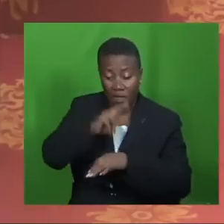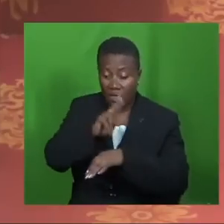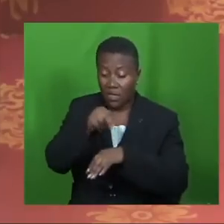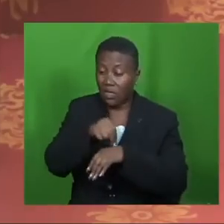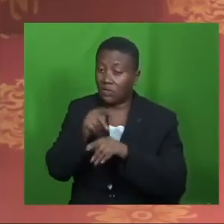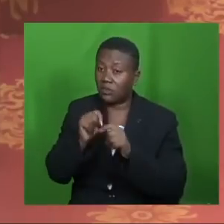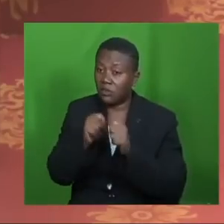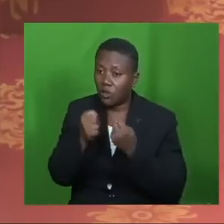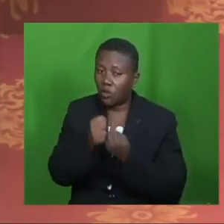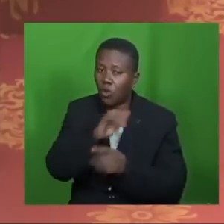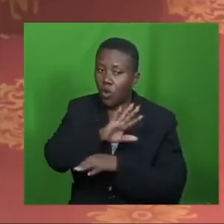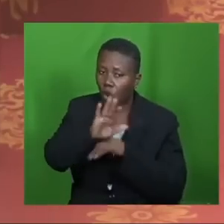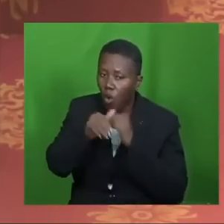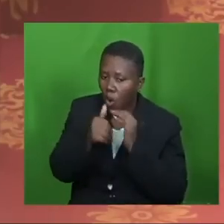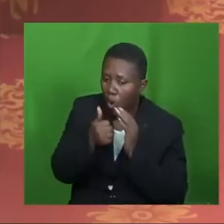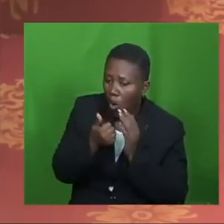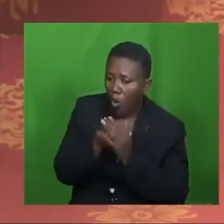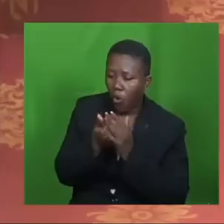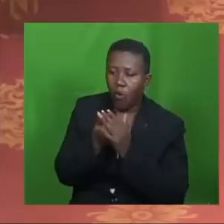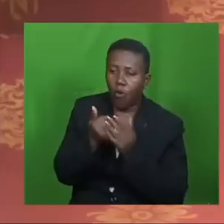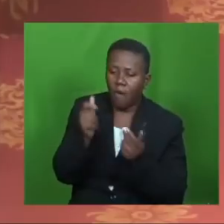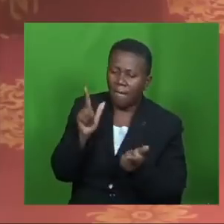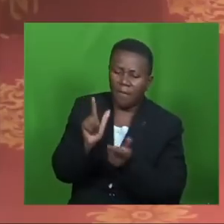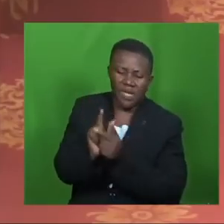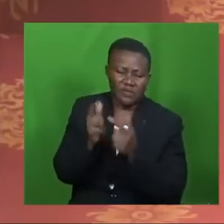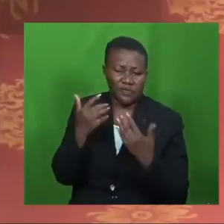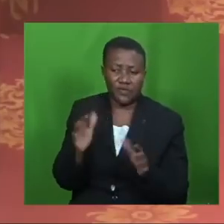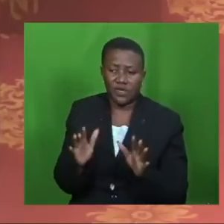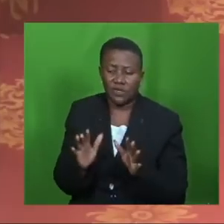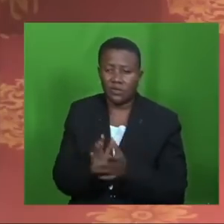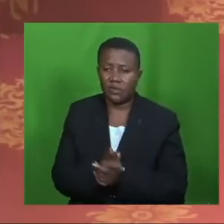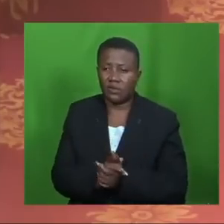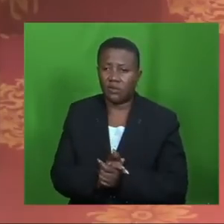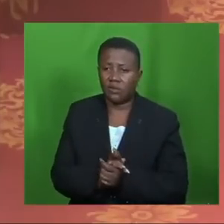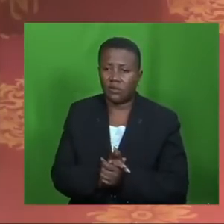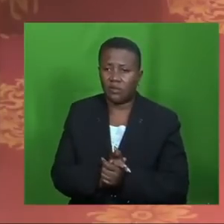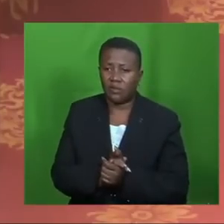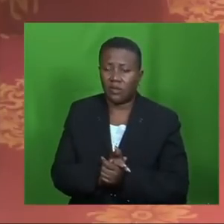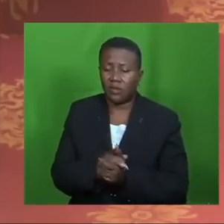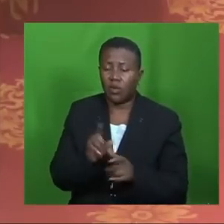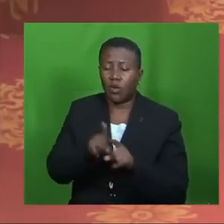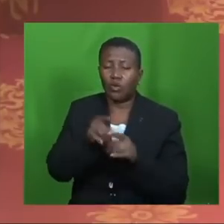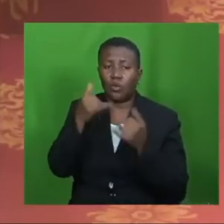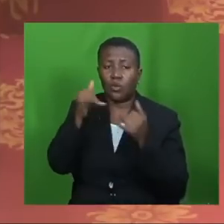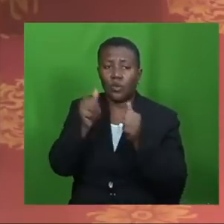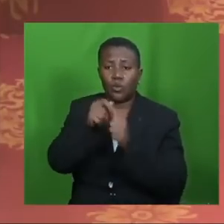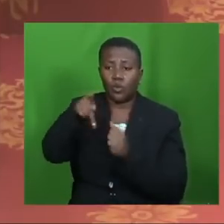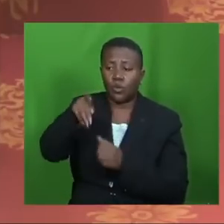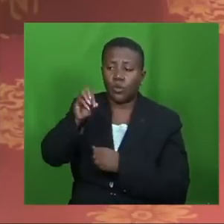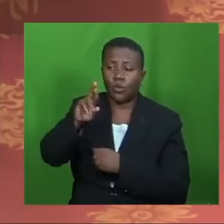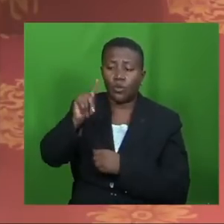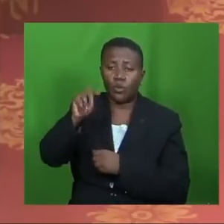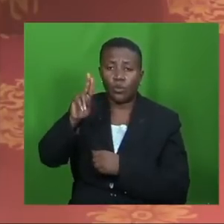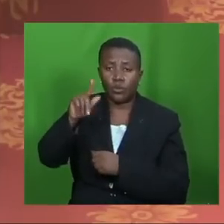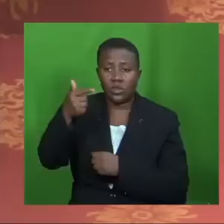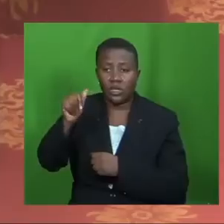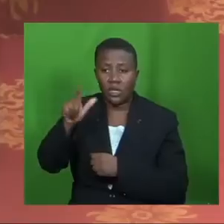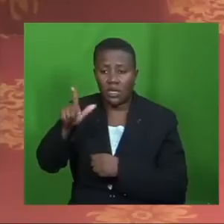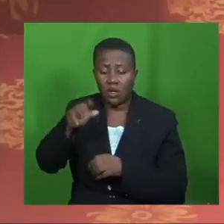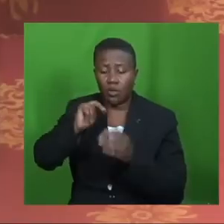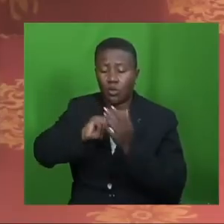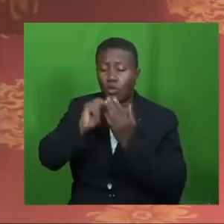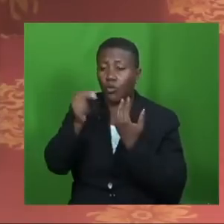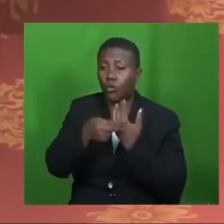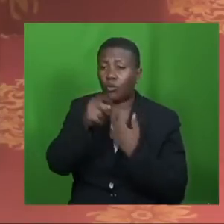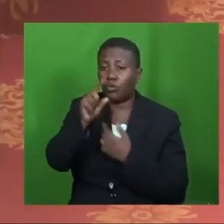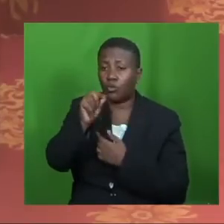team were met. The Black Stars began their campaign against Portugal on the 24th November 2022. Unfortunately,